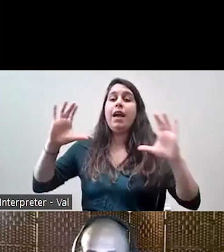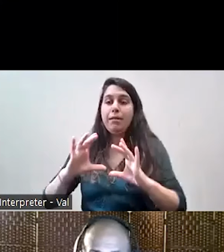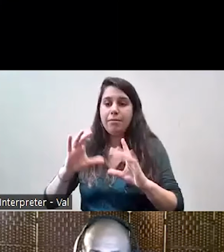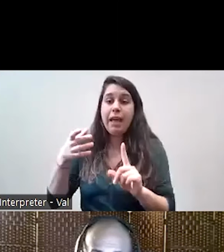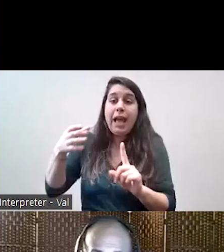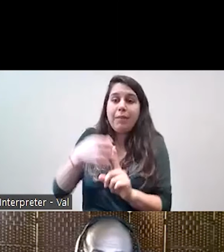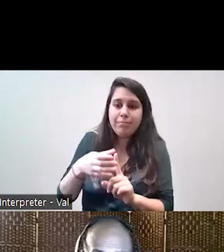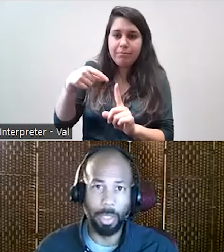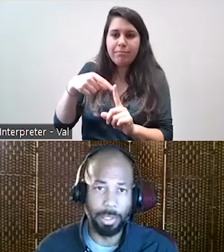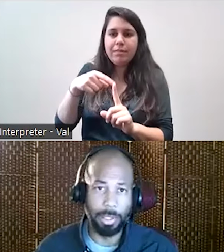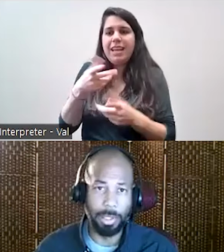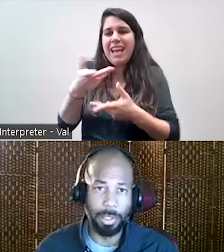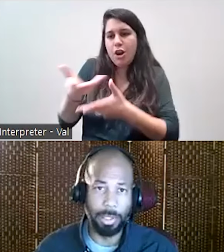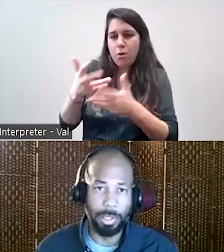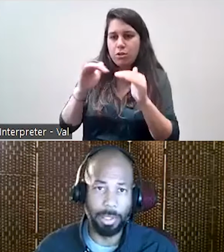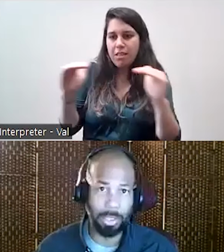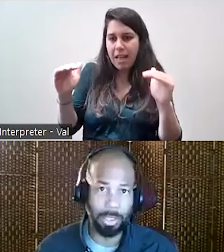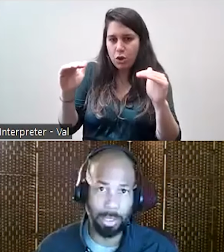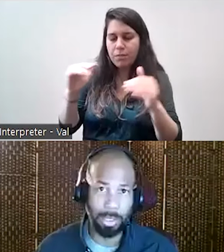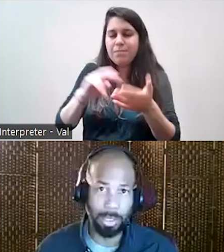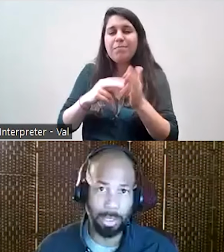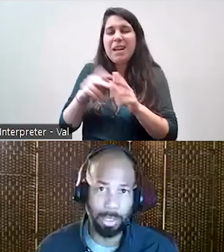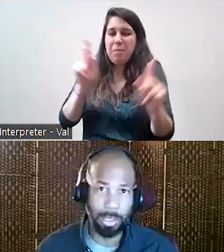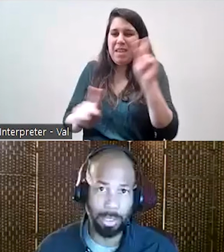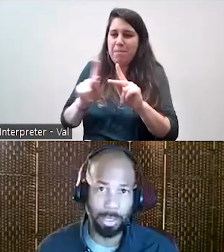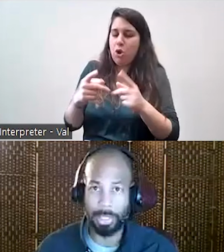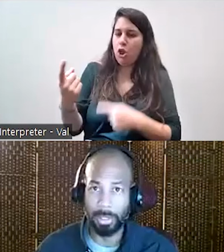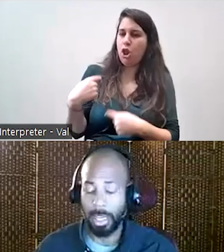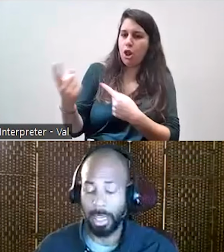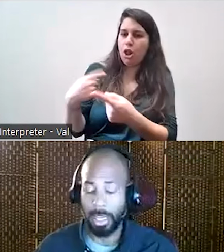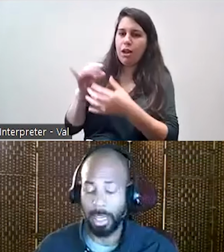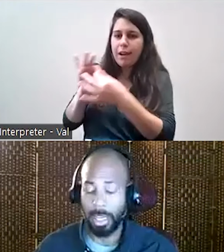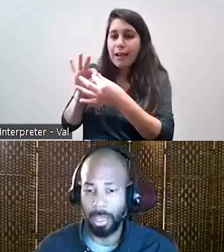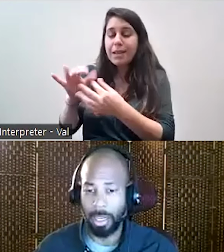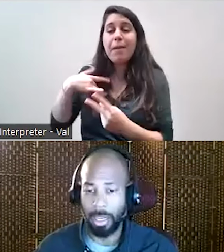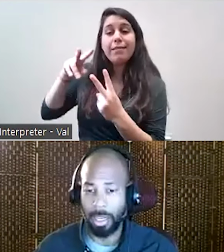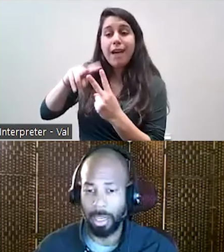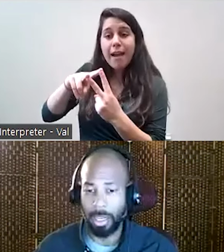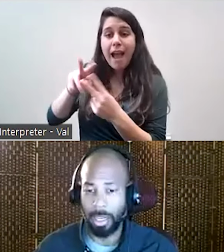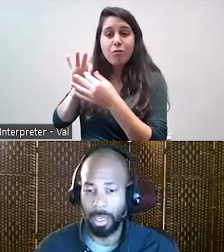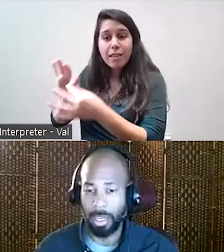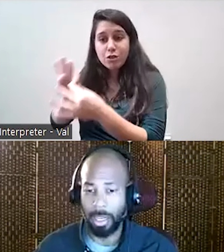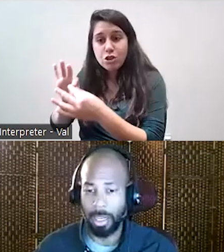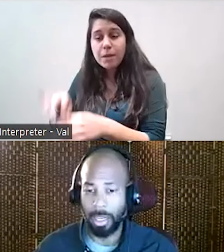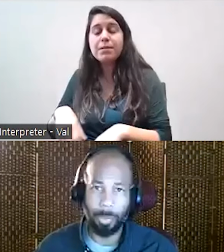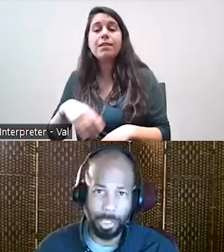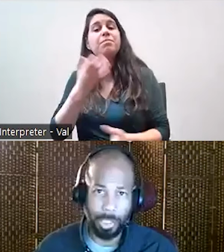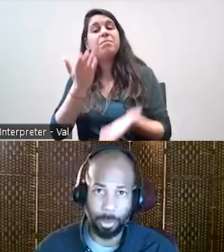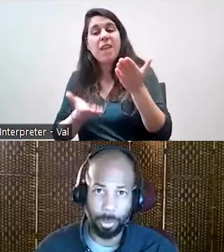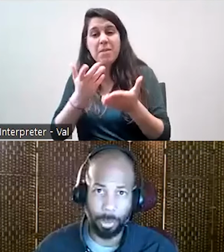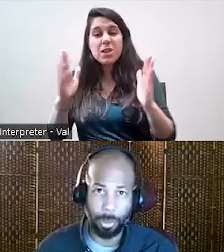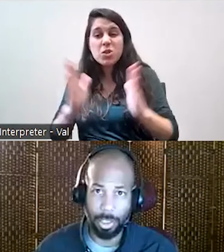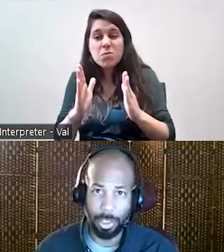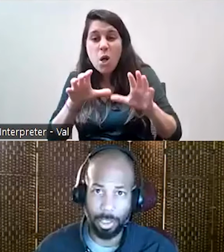mostly one person connecting to another, so dyad relationships, and then maybe perhaps very small